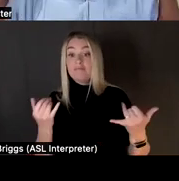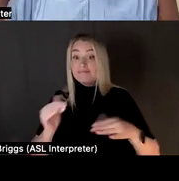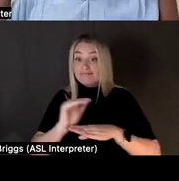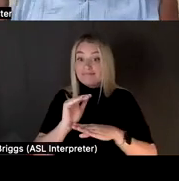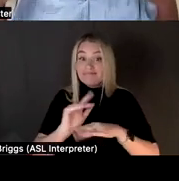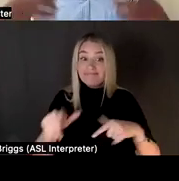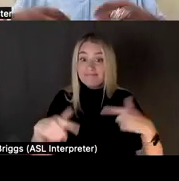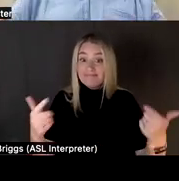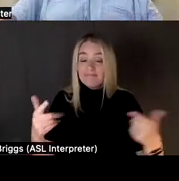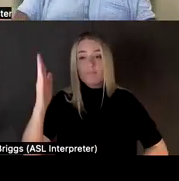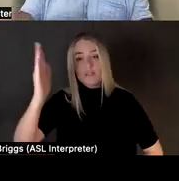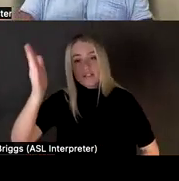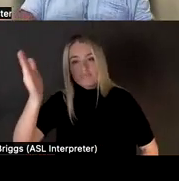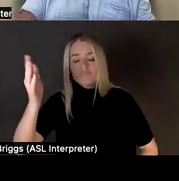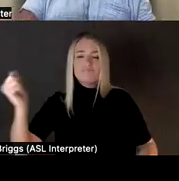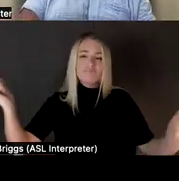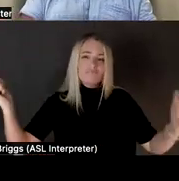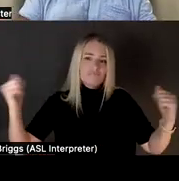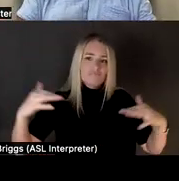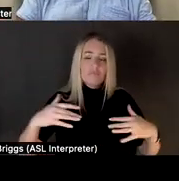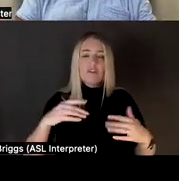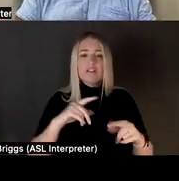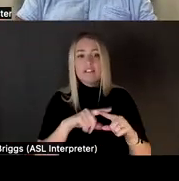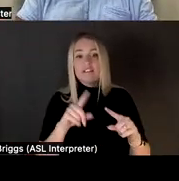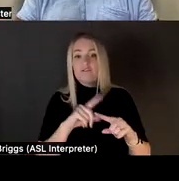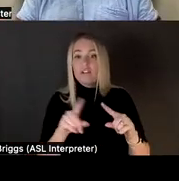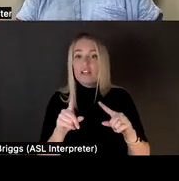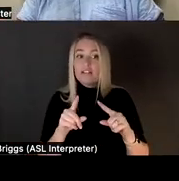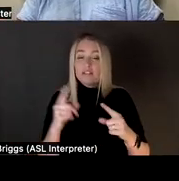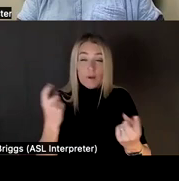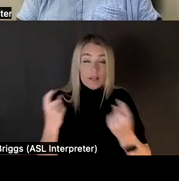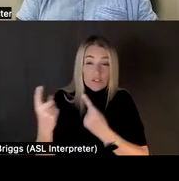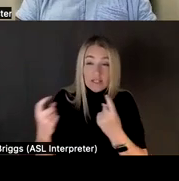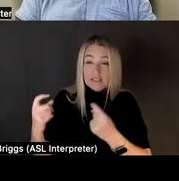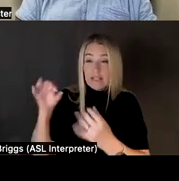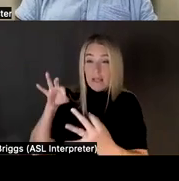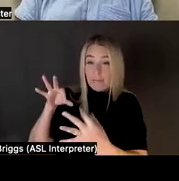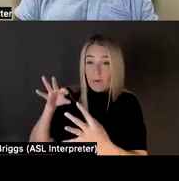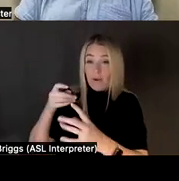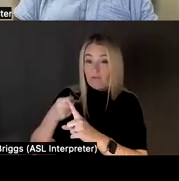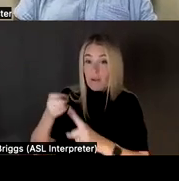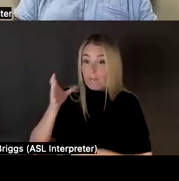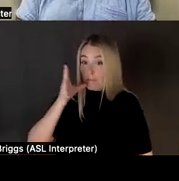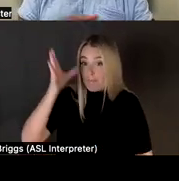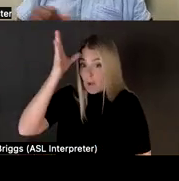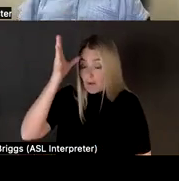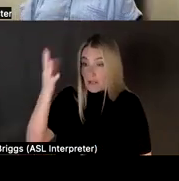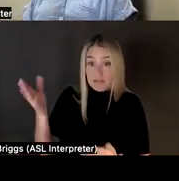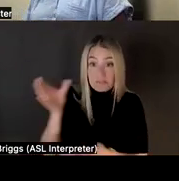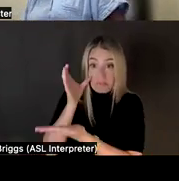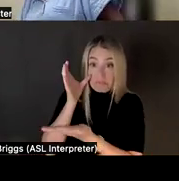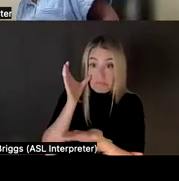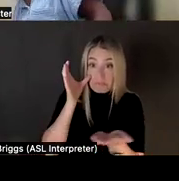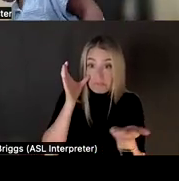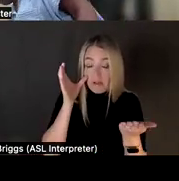a presentation and gathering of questions and input from parents. As Kathy